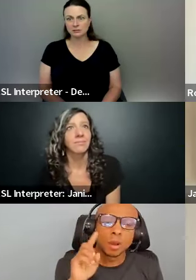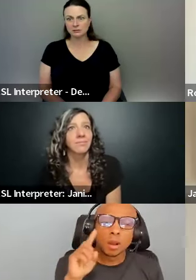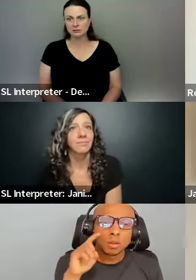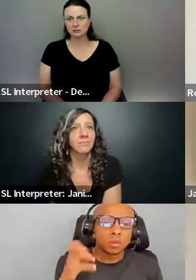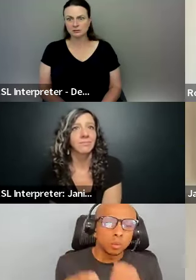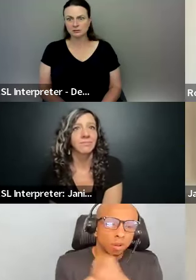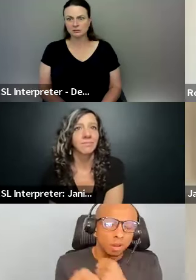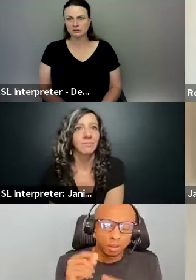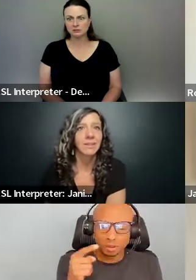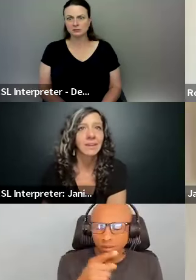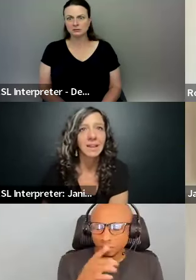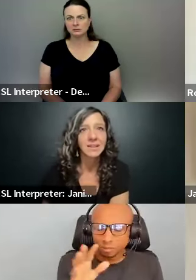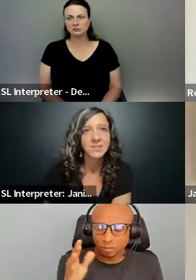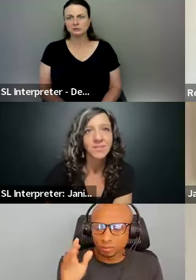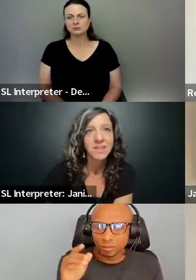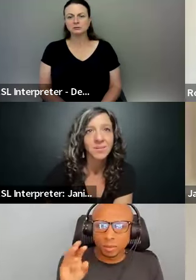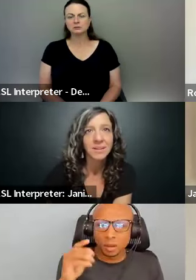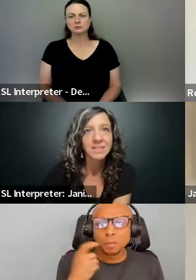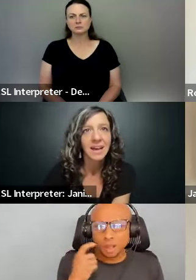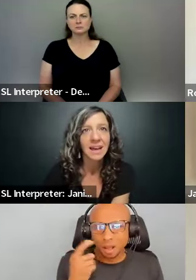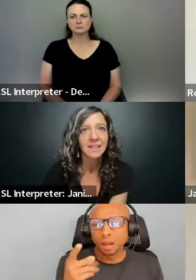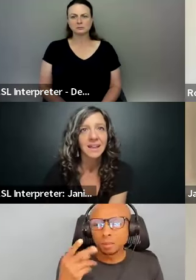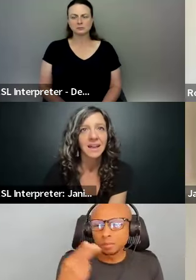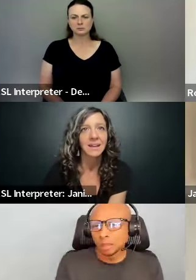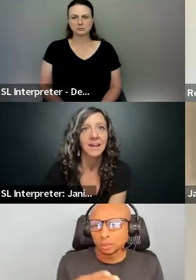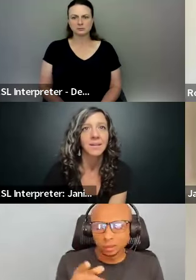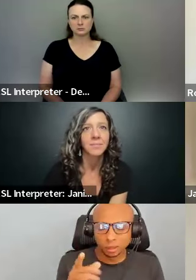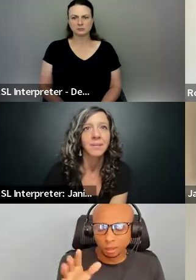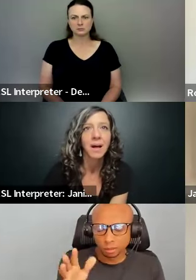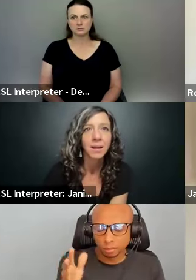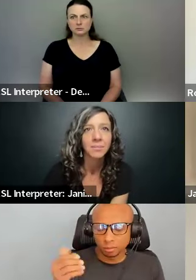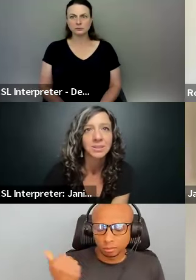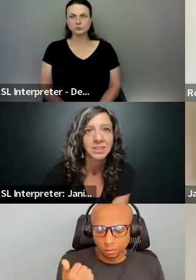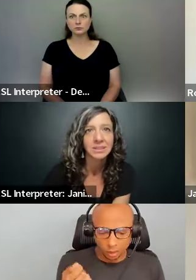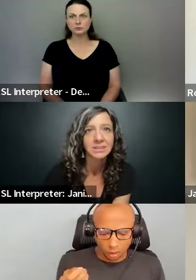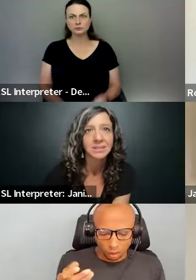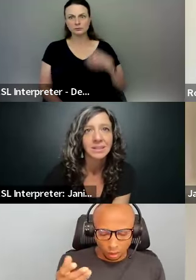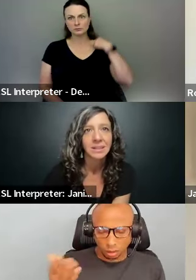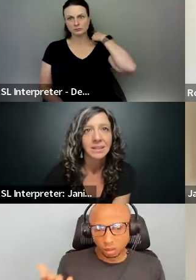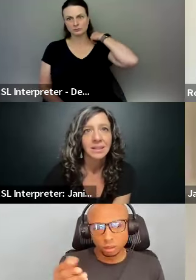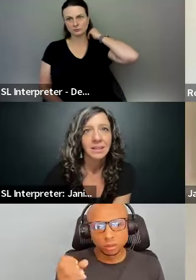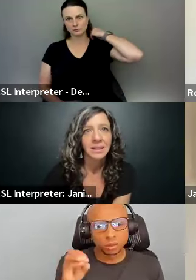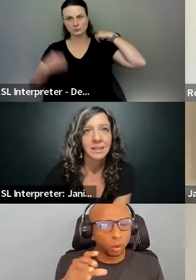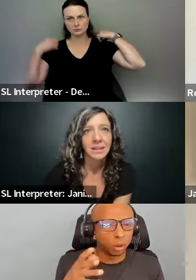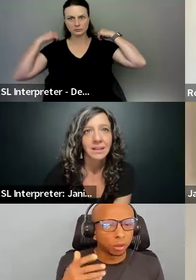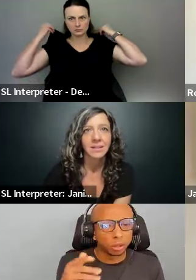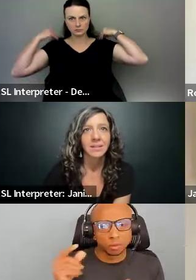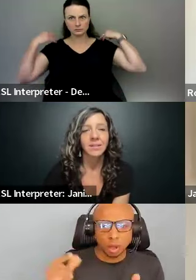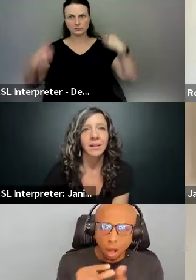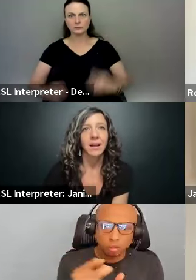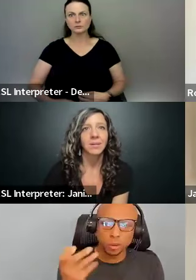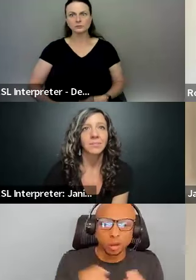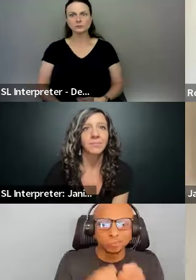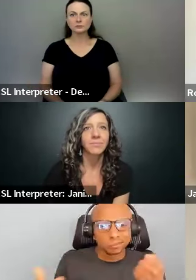Travis? Yeah, this is Travis. I wanted to add that Milad mentioned